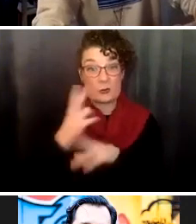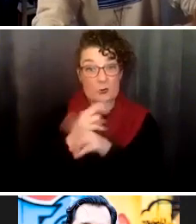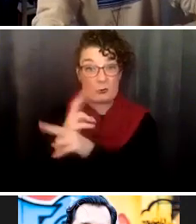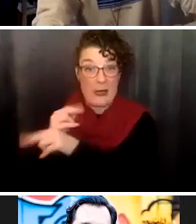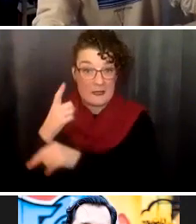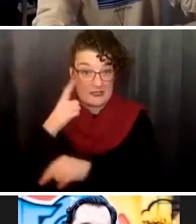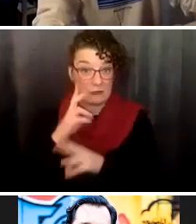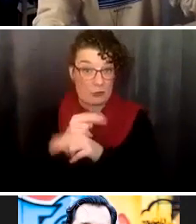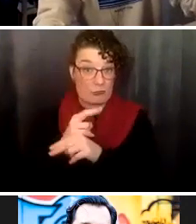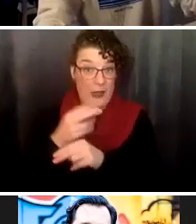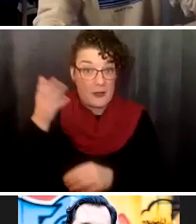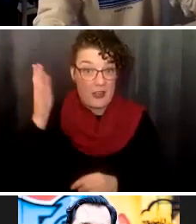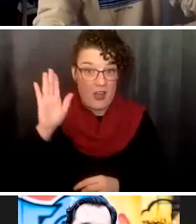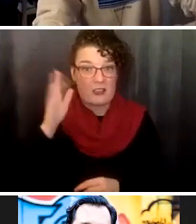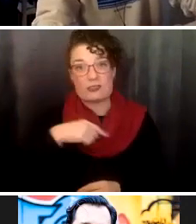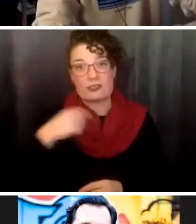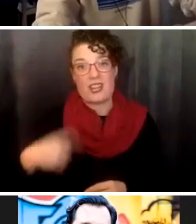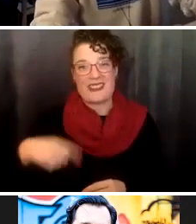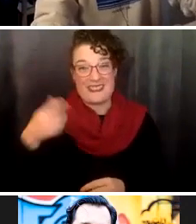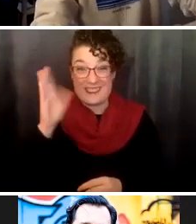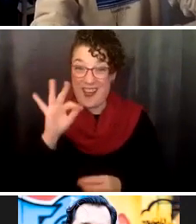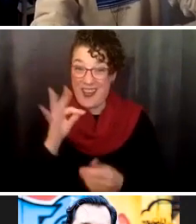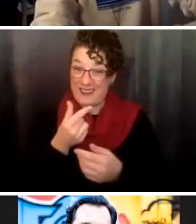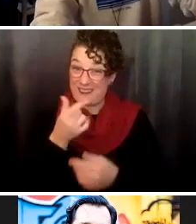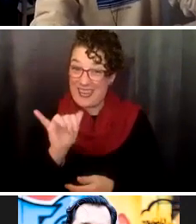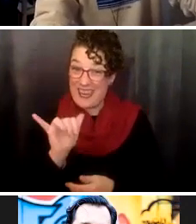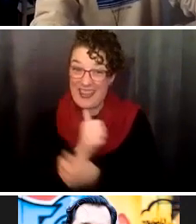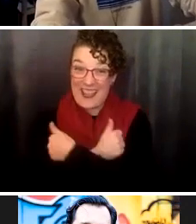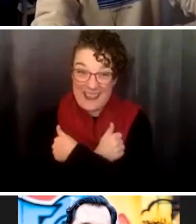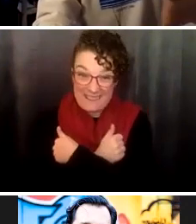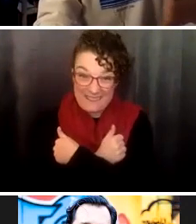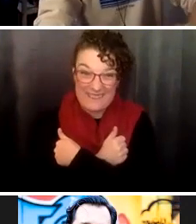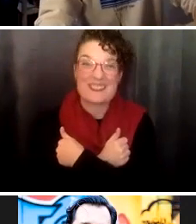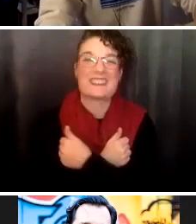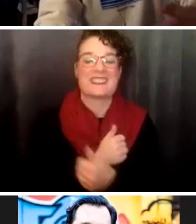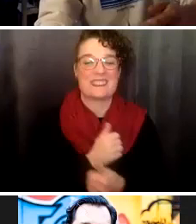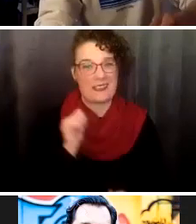god, the Chinese god of gay love. And,